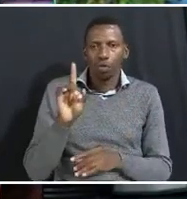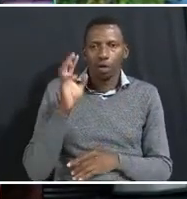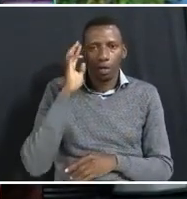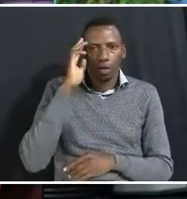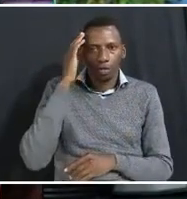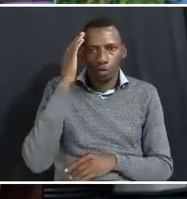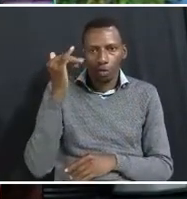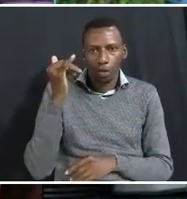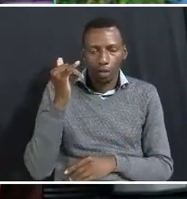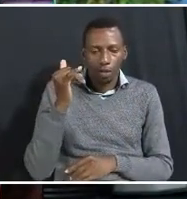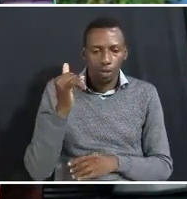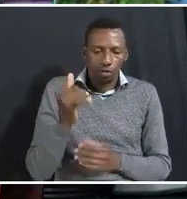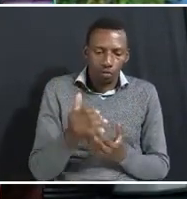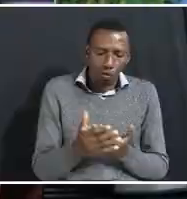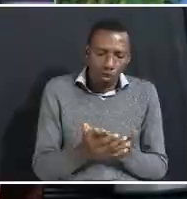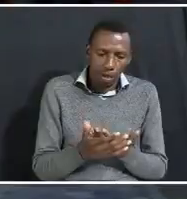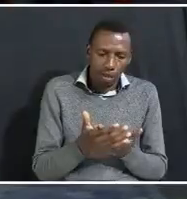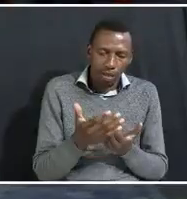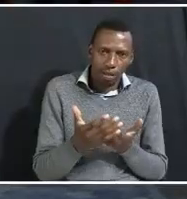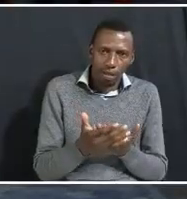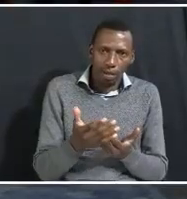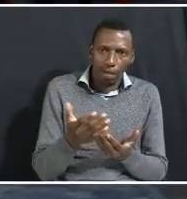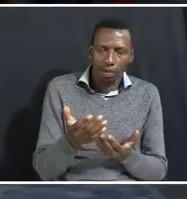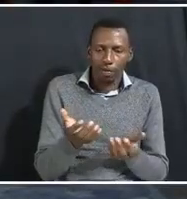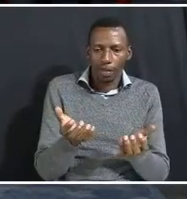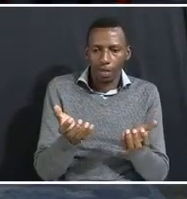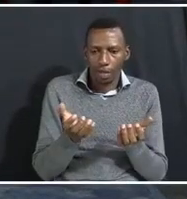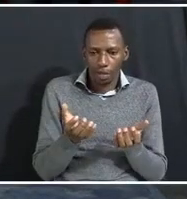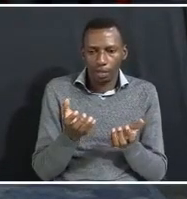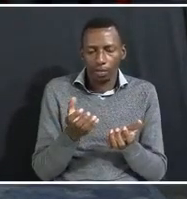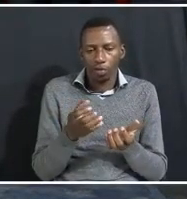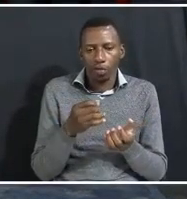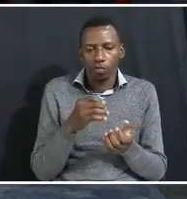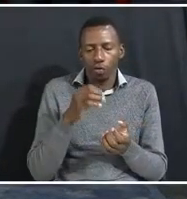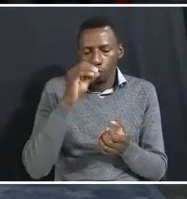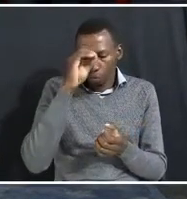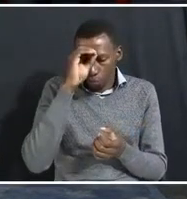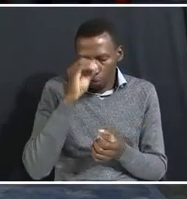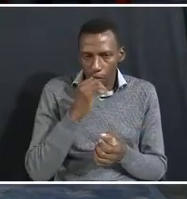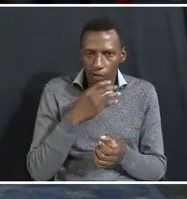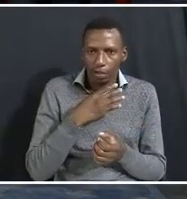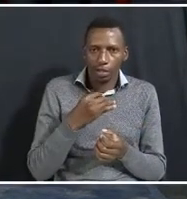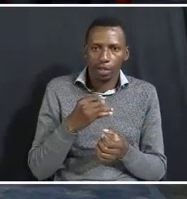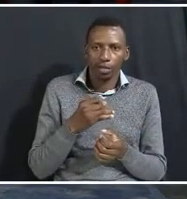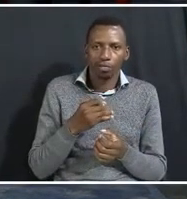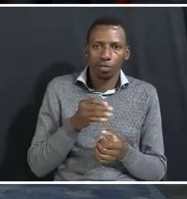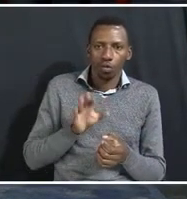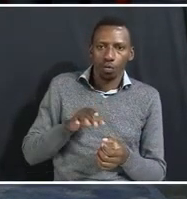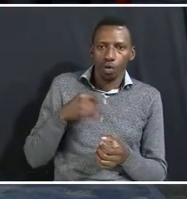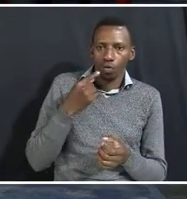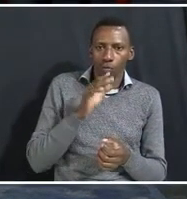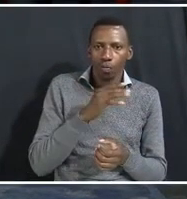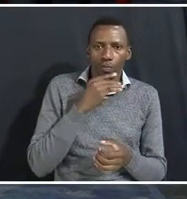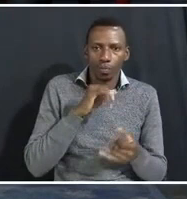they can attend to the needs of the widows and the orphans. And to attend to the needs of the widows,